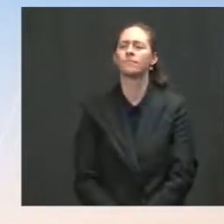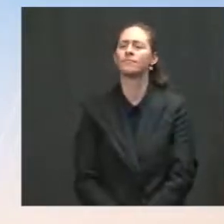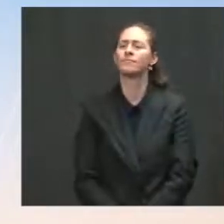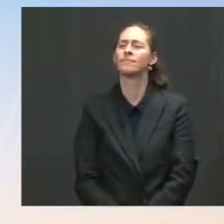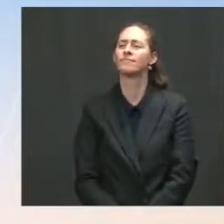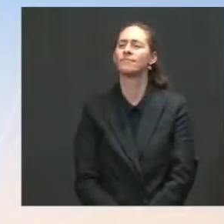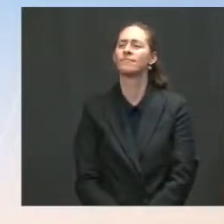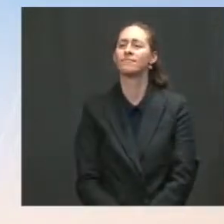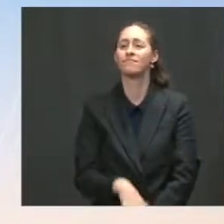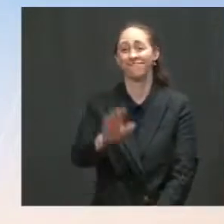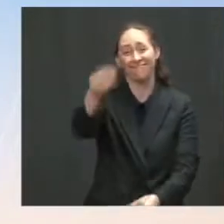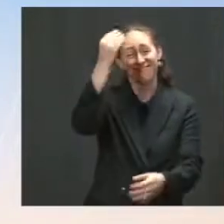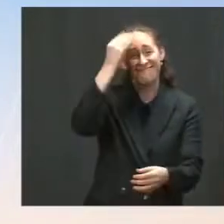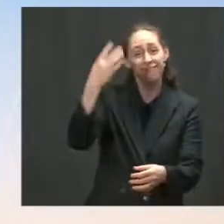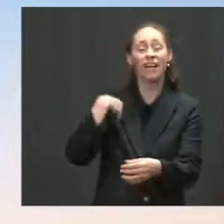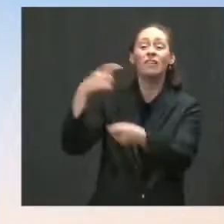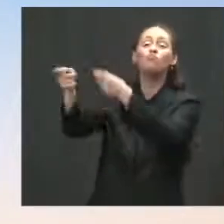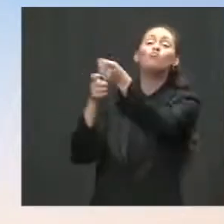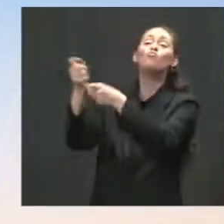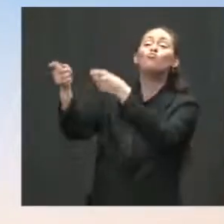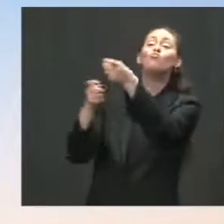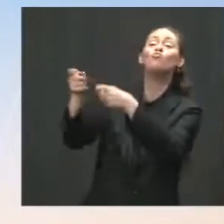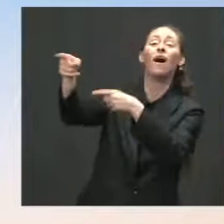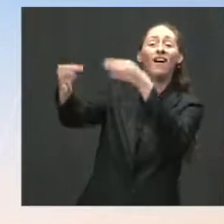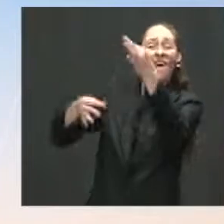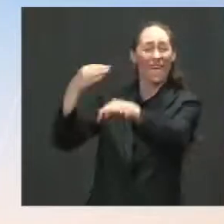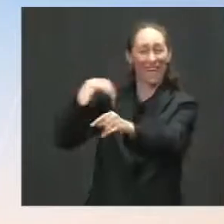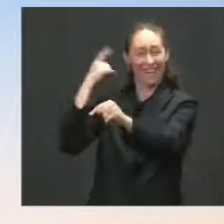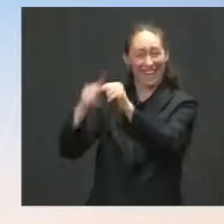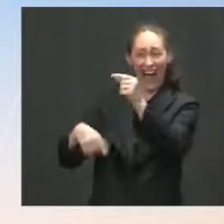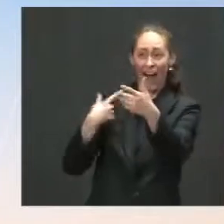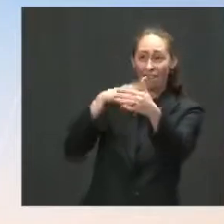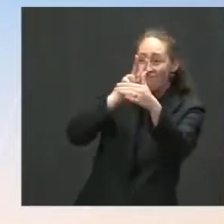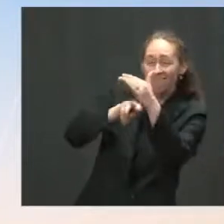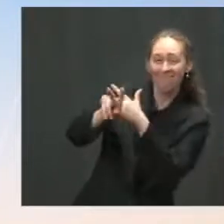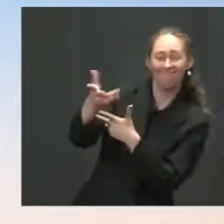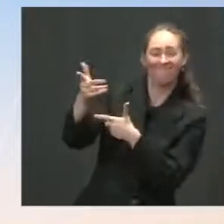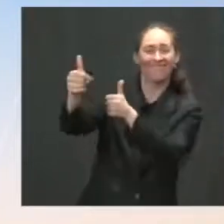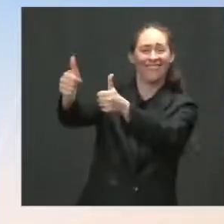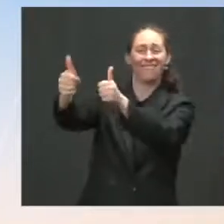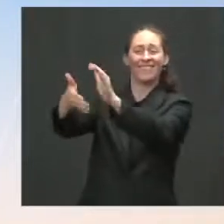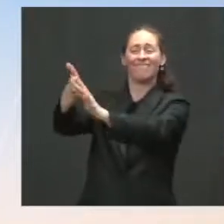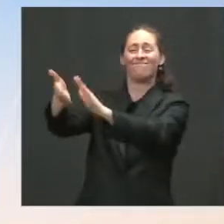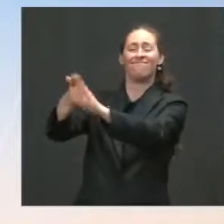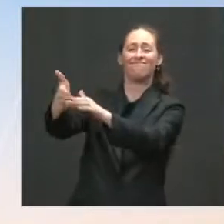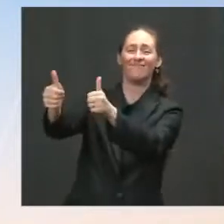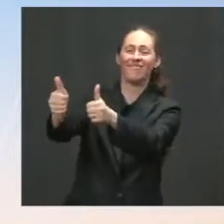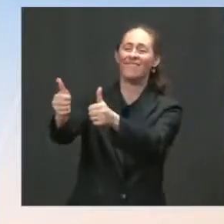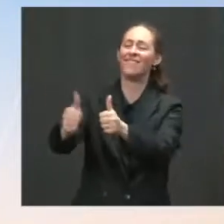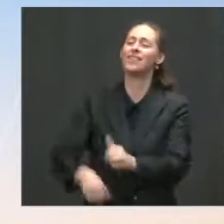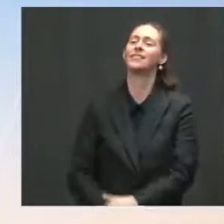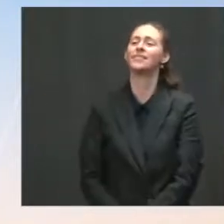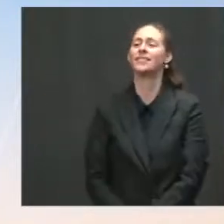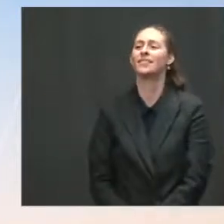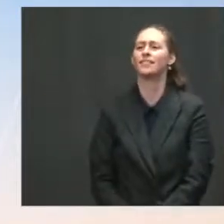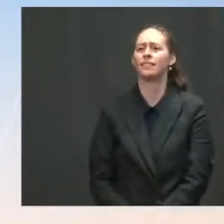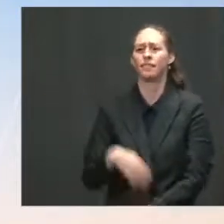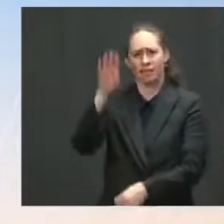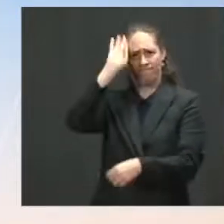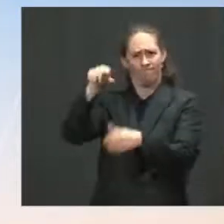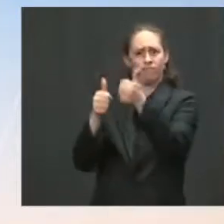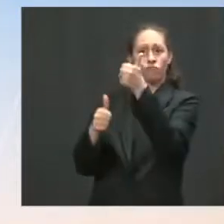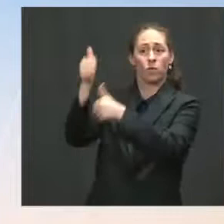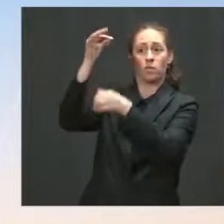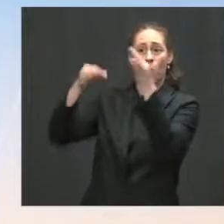they will do. We are all aware of the Supreme Court decision at the end of June and what was outlined